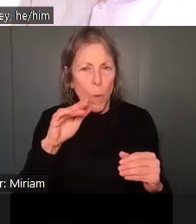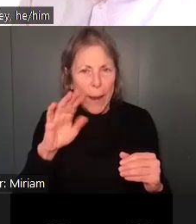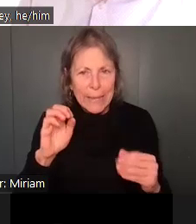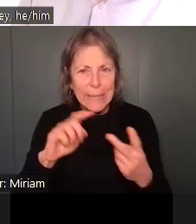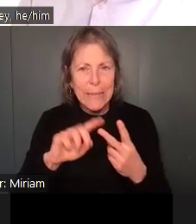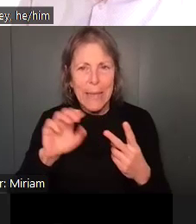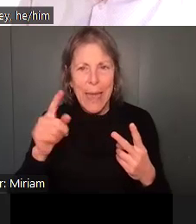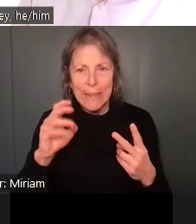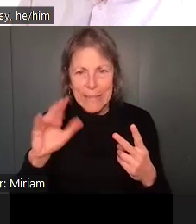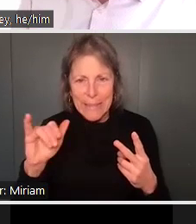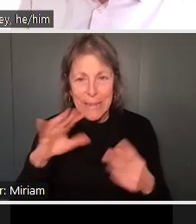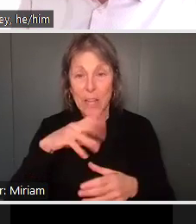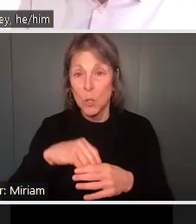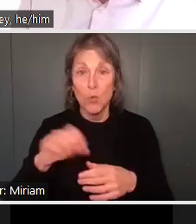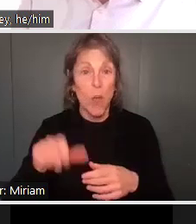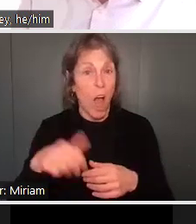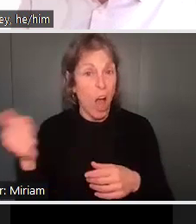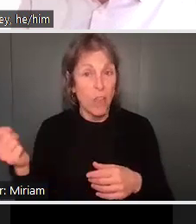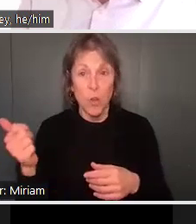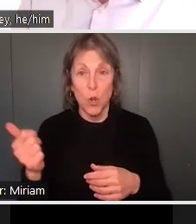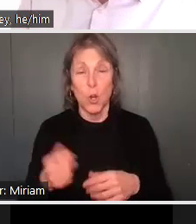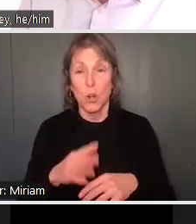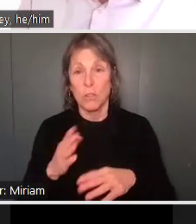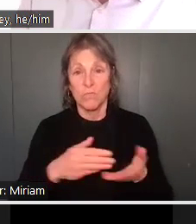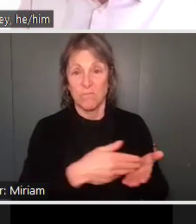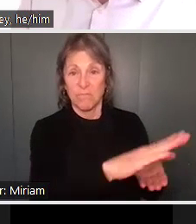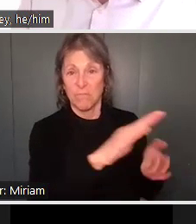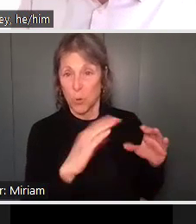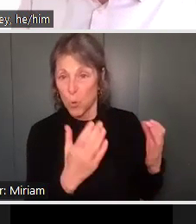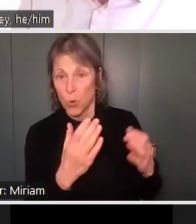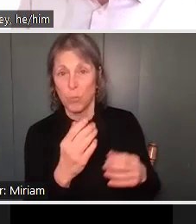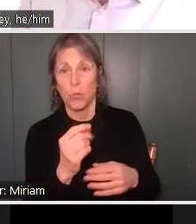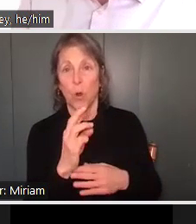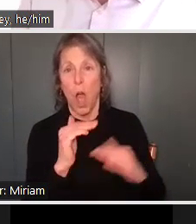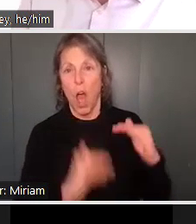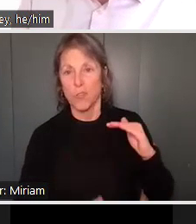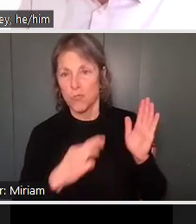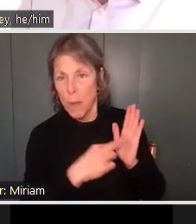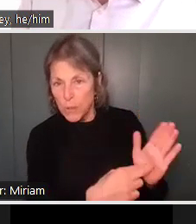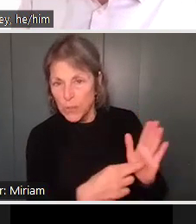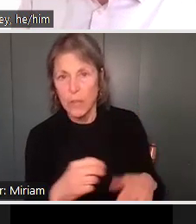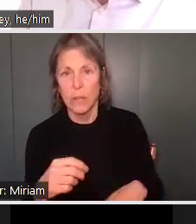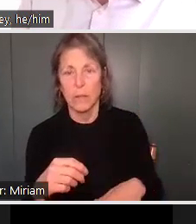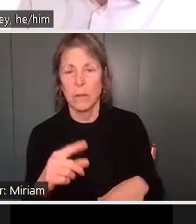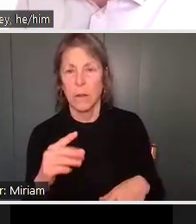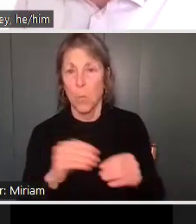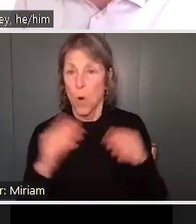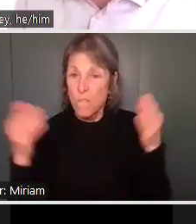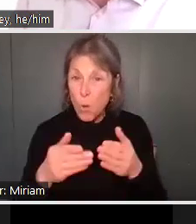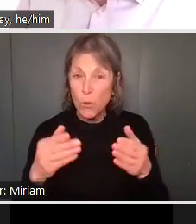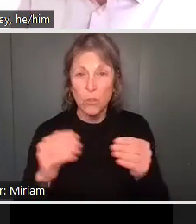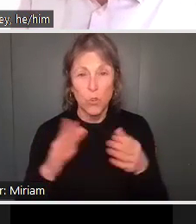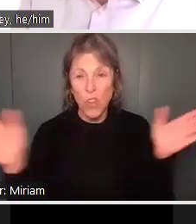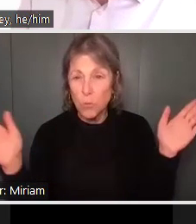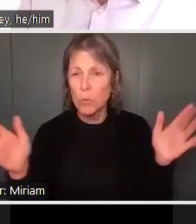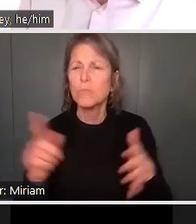to include other underrepresented or marginalized groups, or however we want to phrase that, or do we want to keep that goal more focused? Just curious to know what other